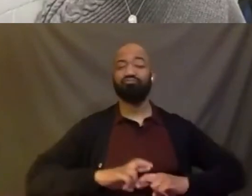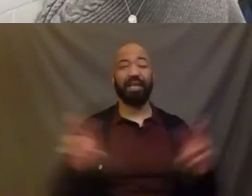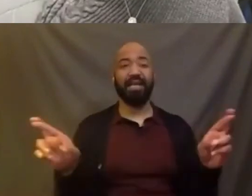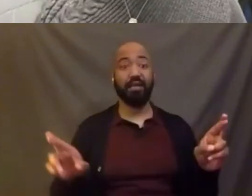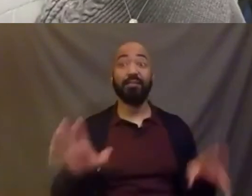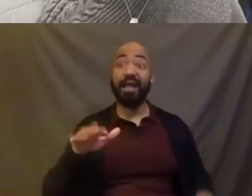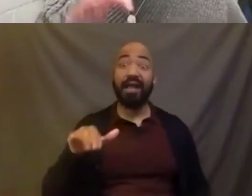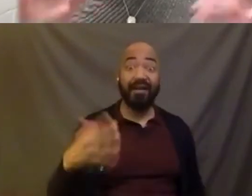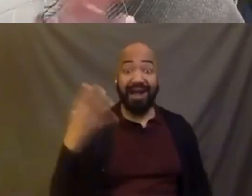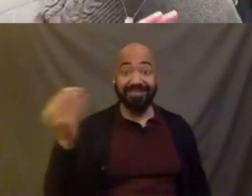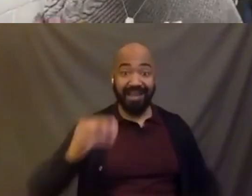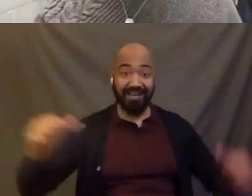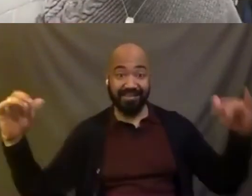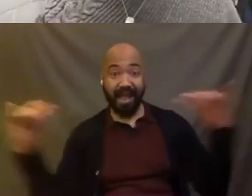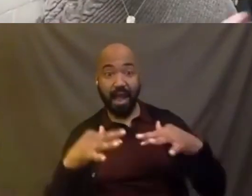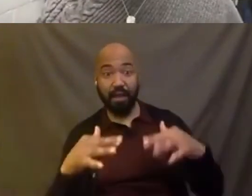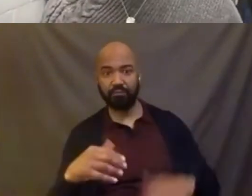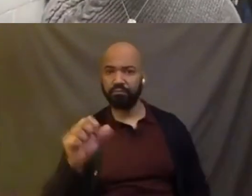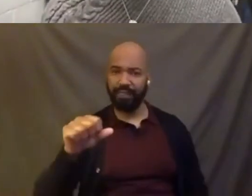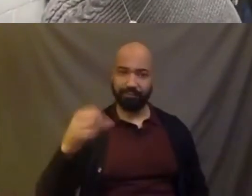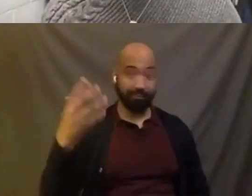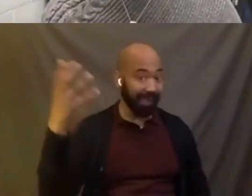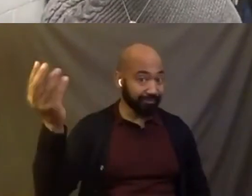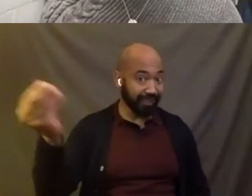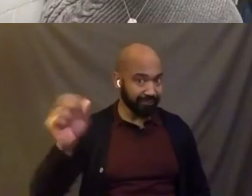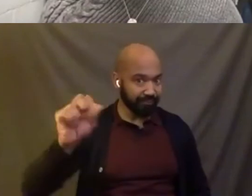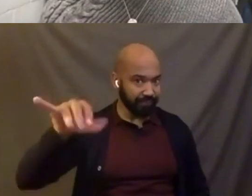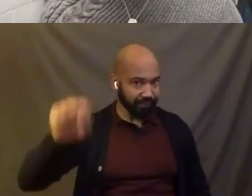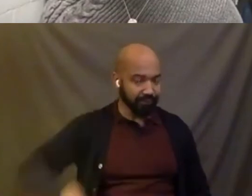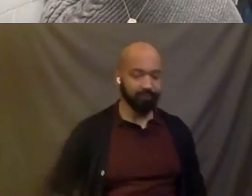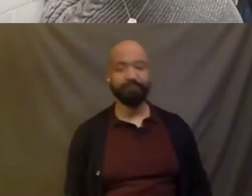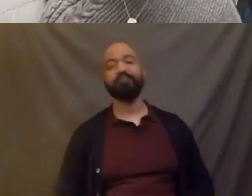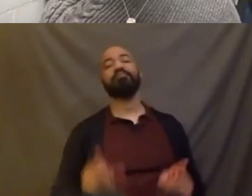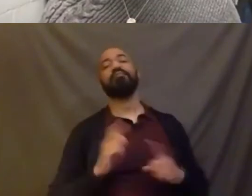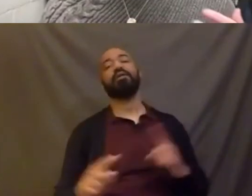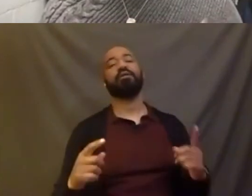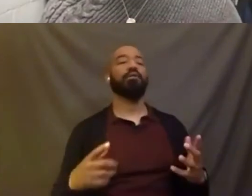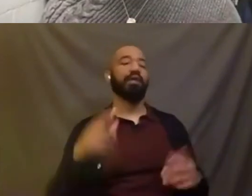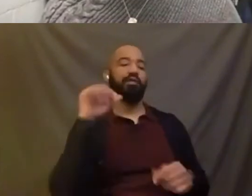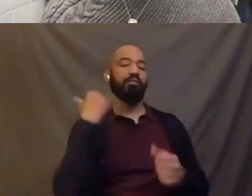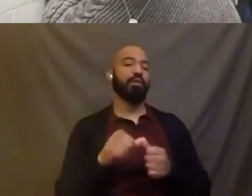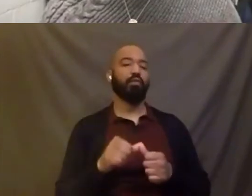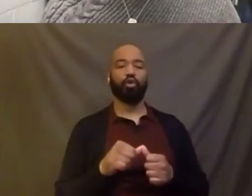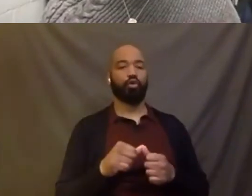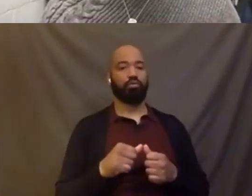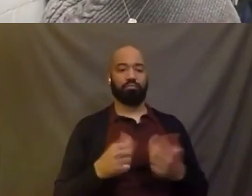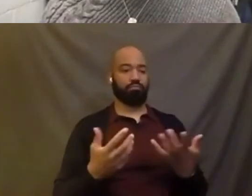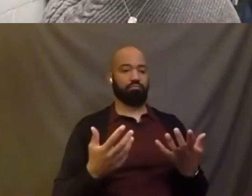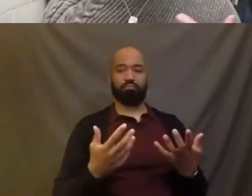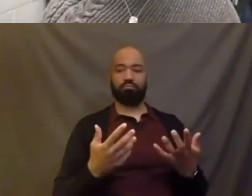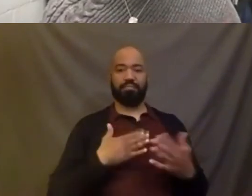meet outside? I mean, outside, yes, and I think about not having anyone in my house for a